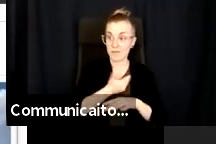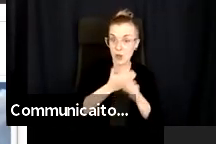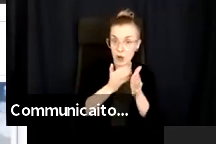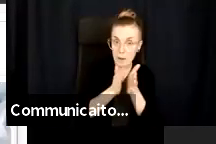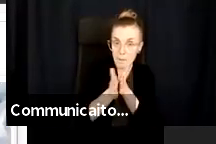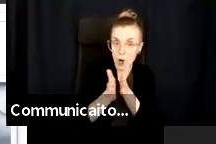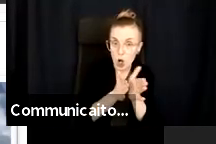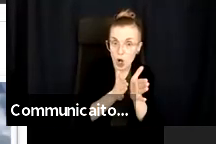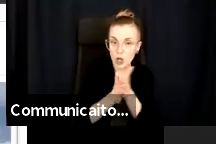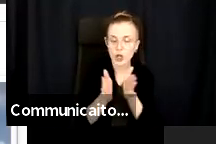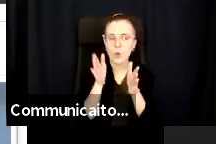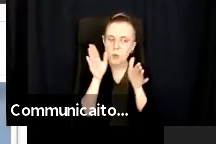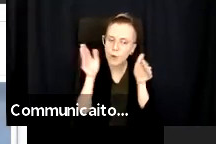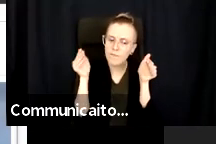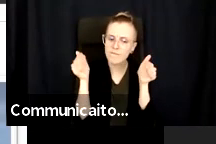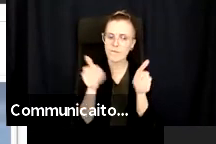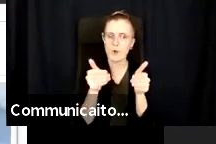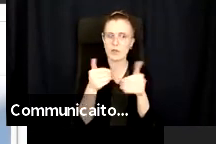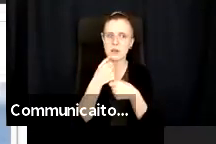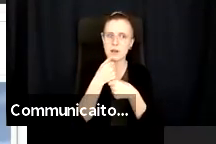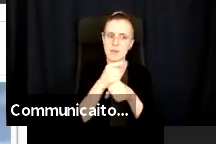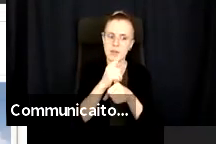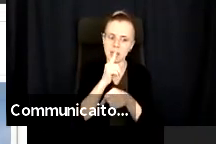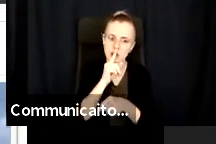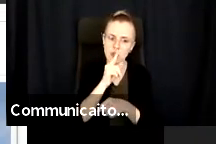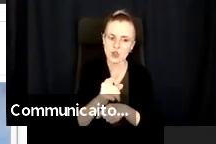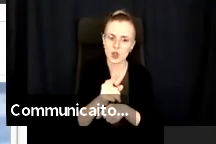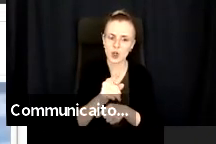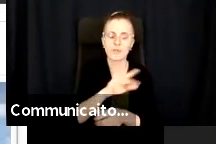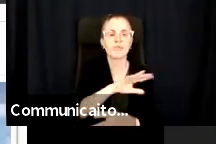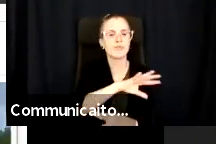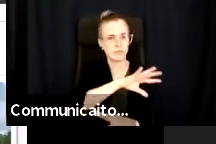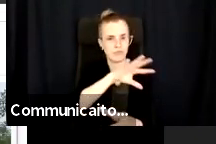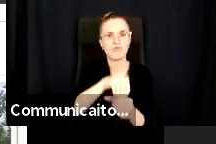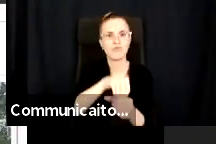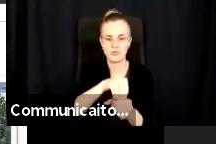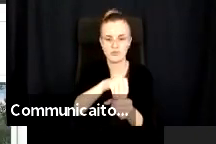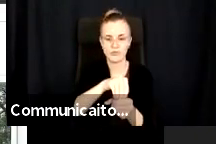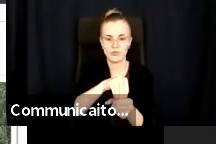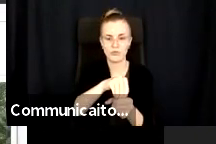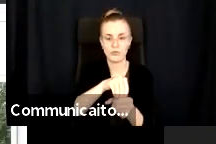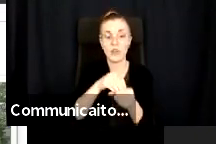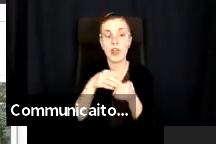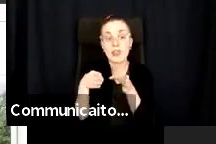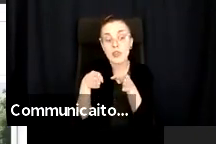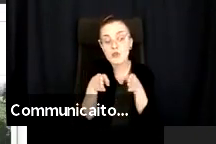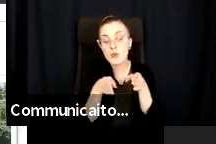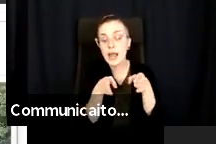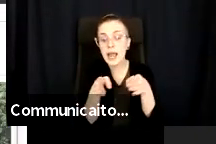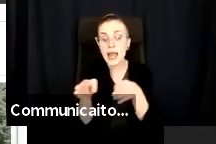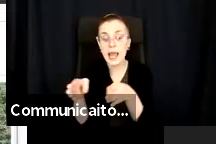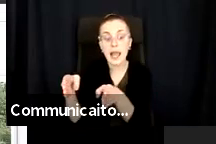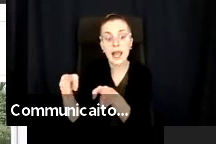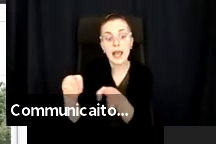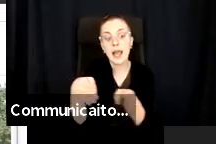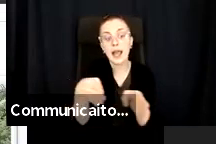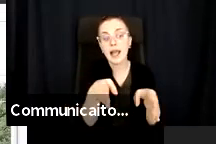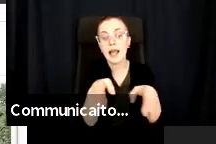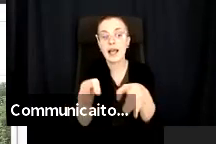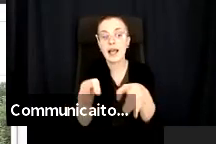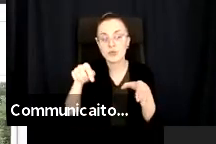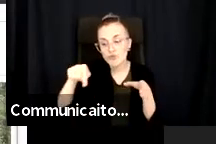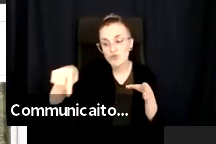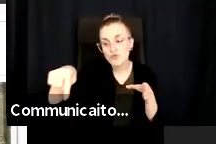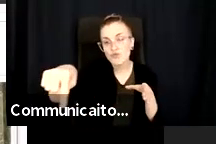on making sure that they're inclusive. The trails around our beautiful Waterloo Lake are currently